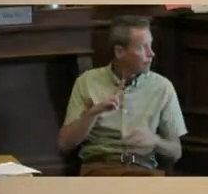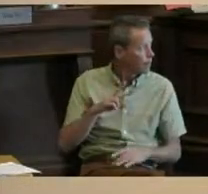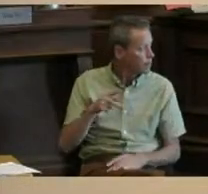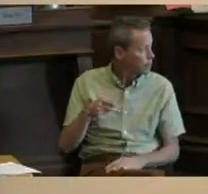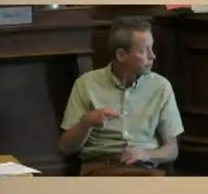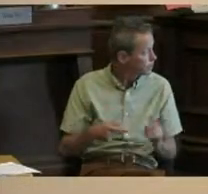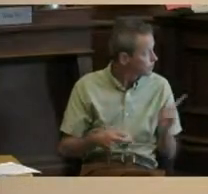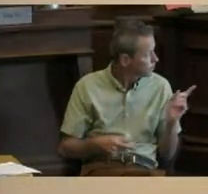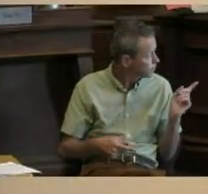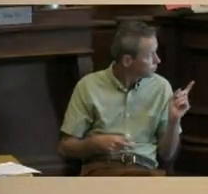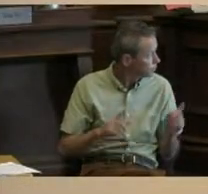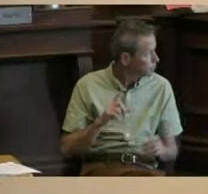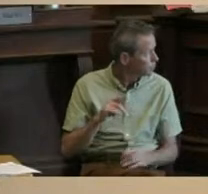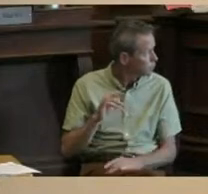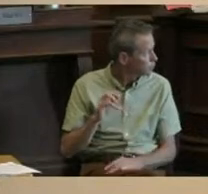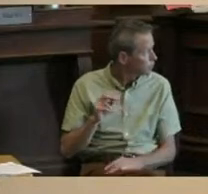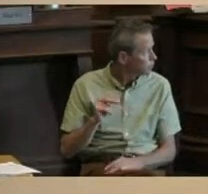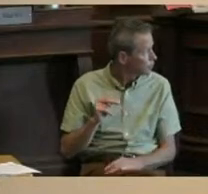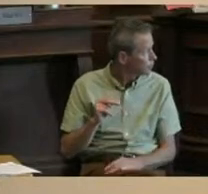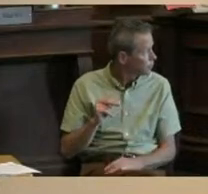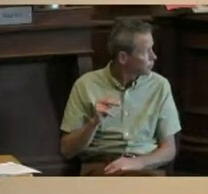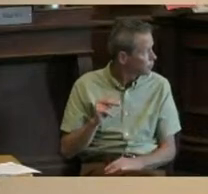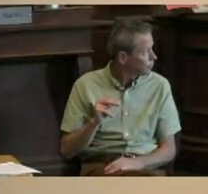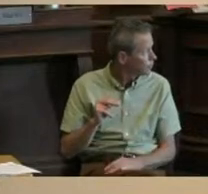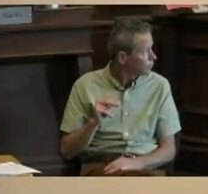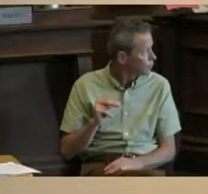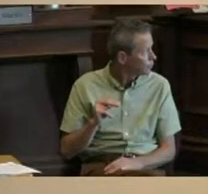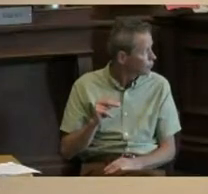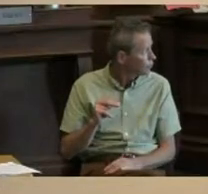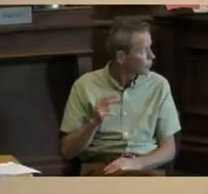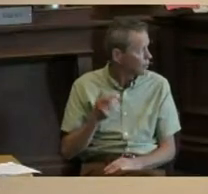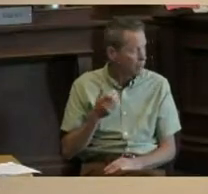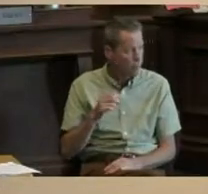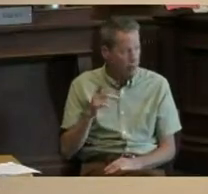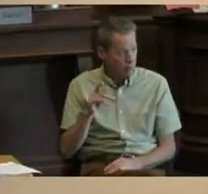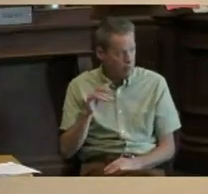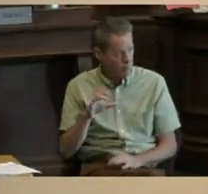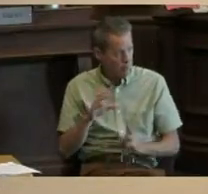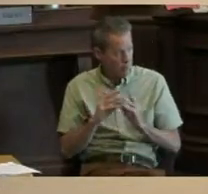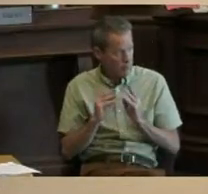President. Yeah, I'm just looking through. Have there been any public meetings